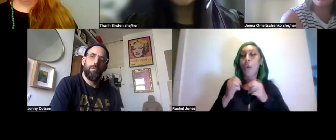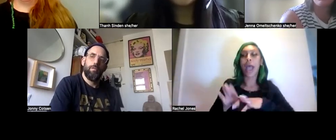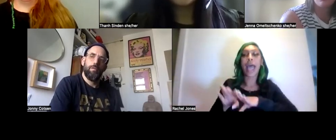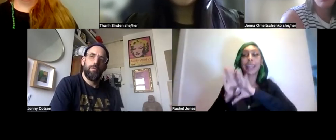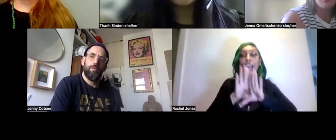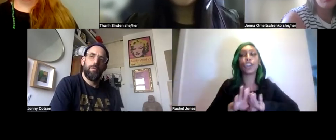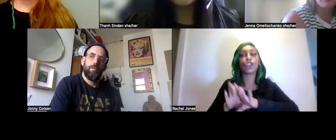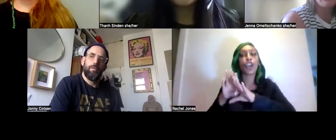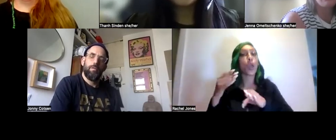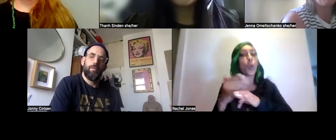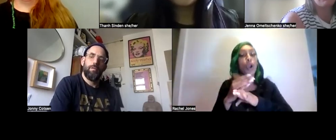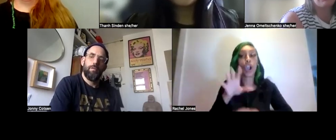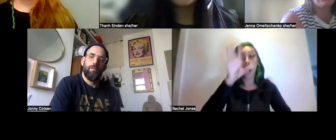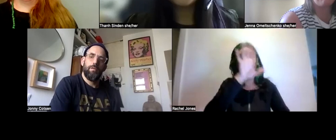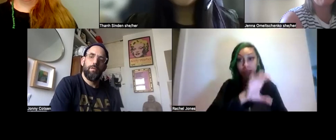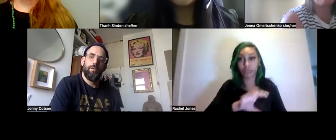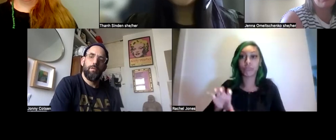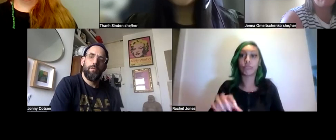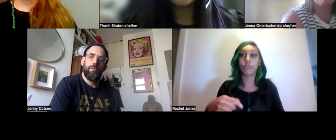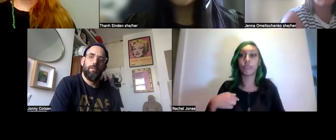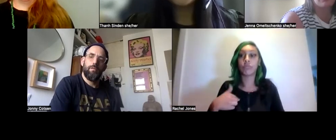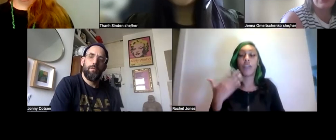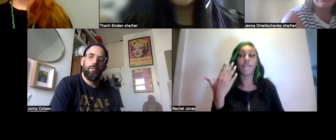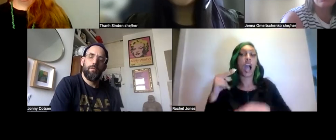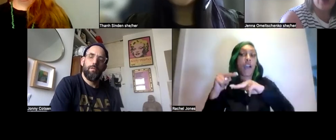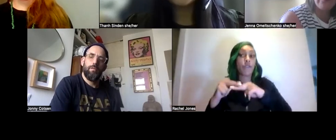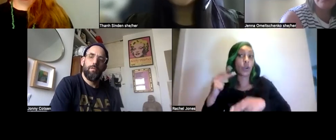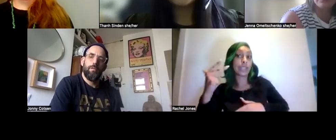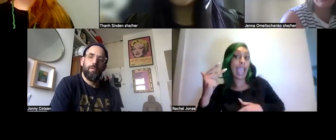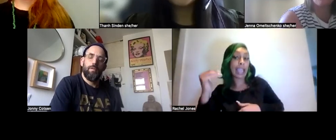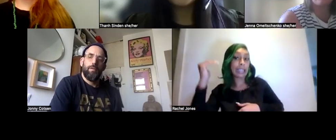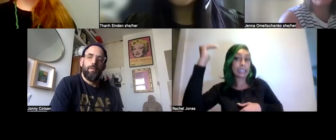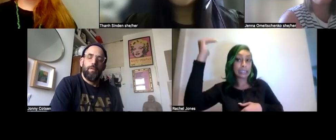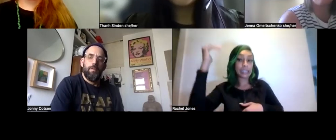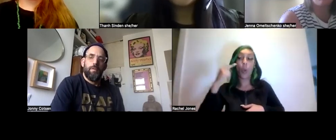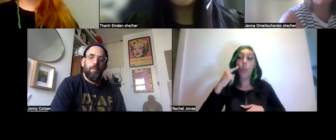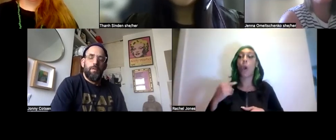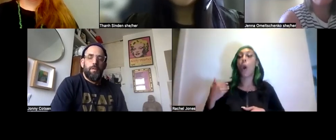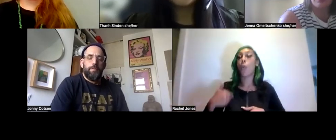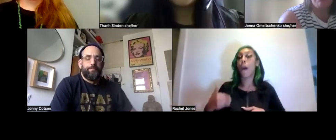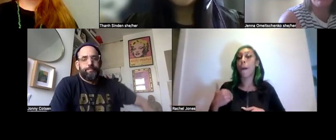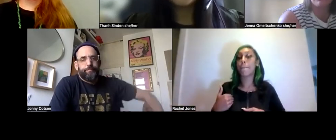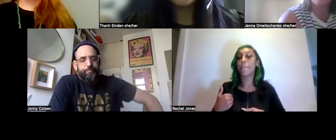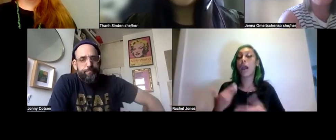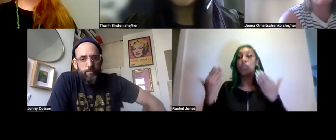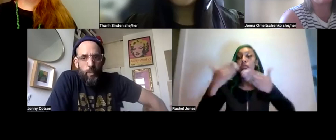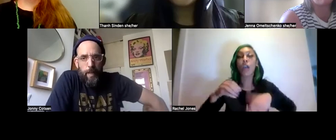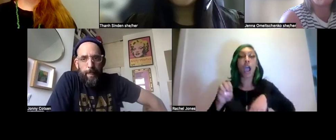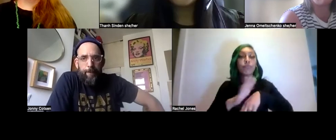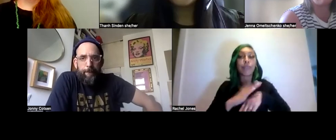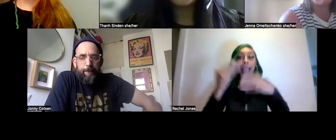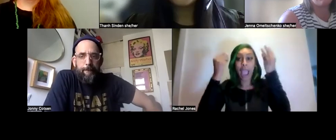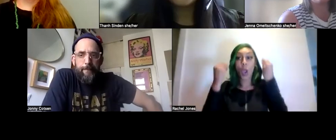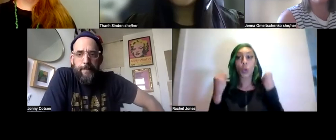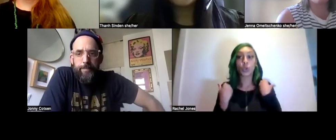the country. I am a 5'8" white woman with dark brown shoulder length